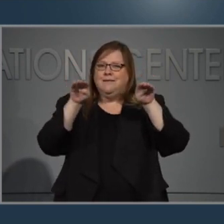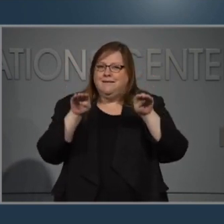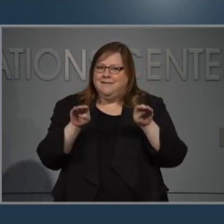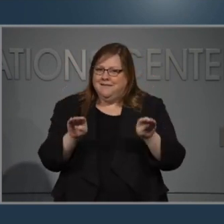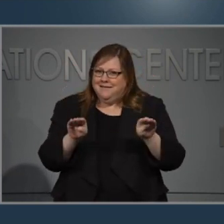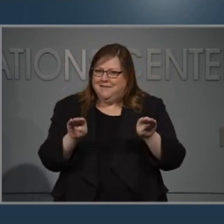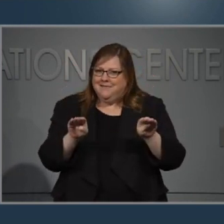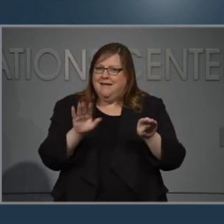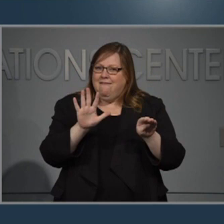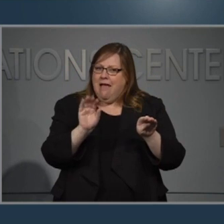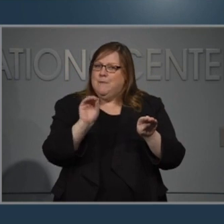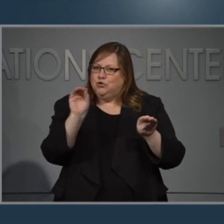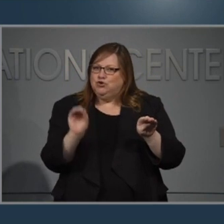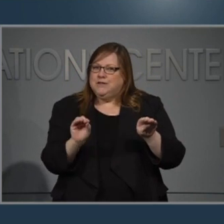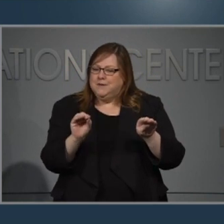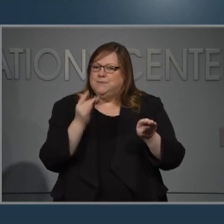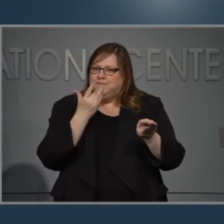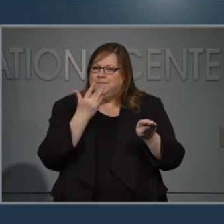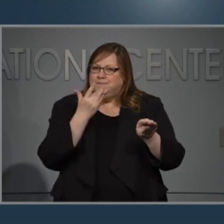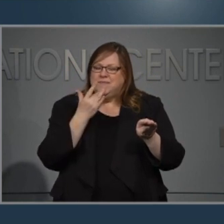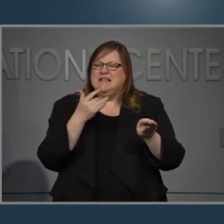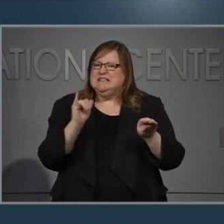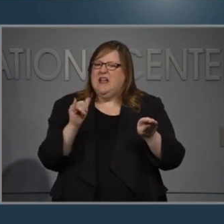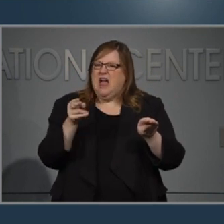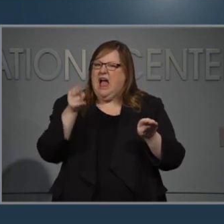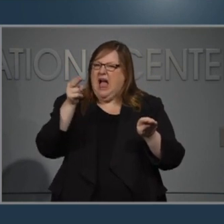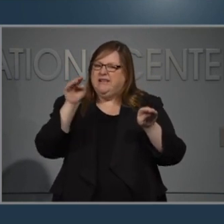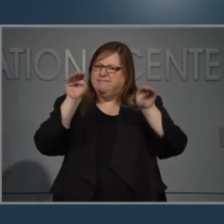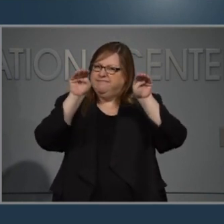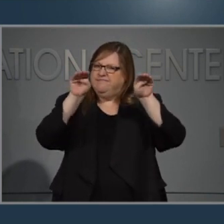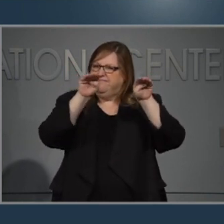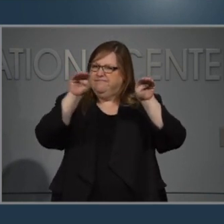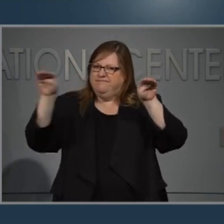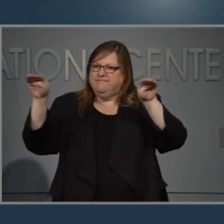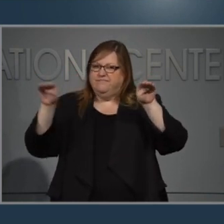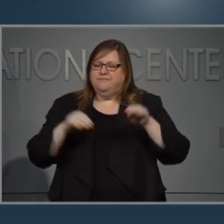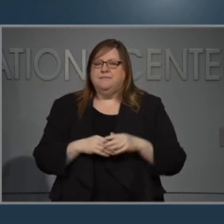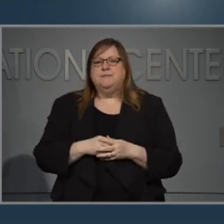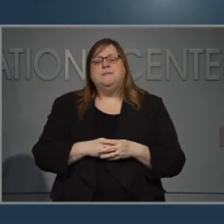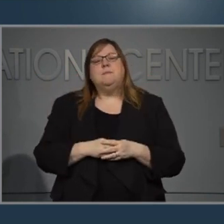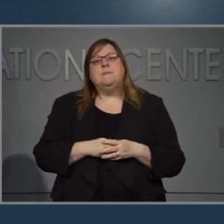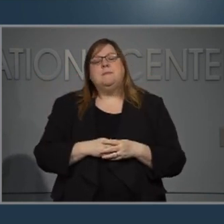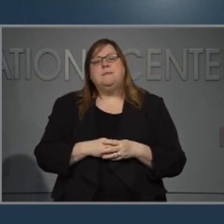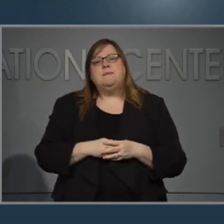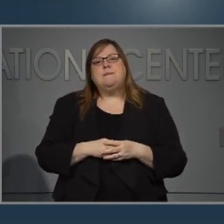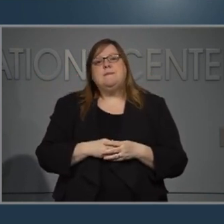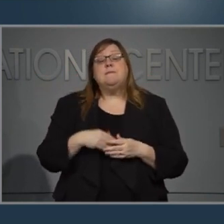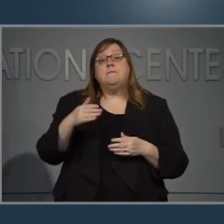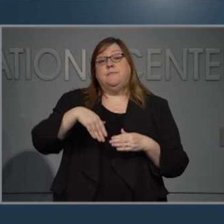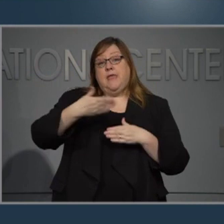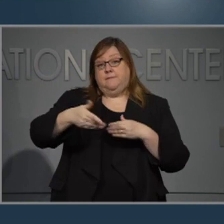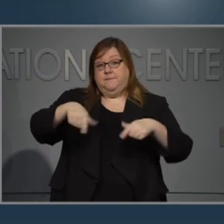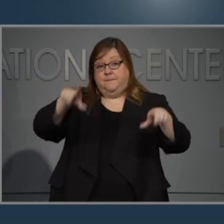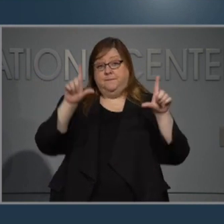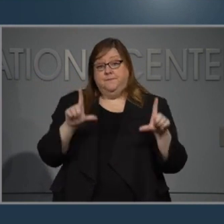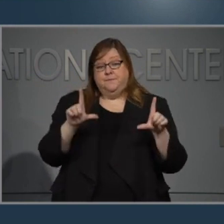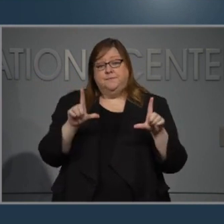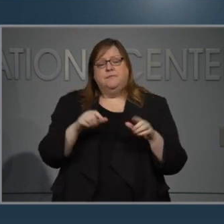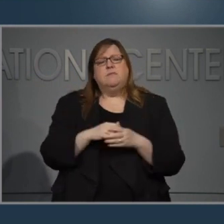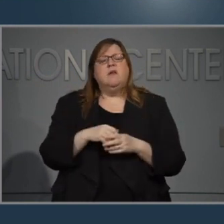to 5%. It remains elevated. And the next metric is our